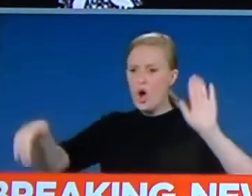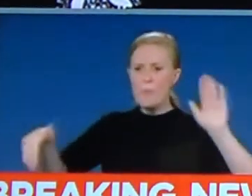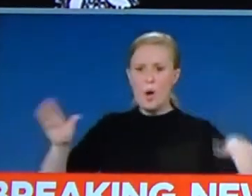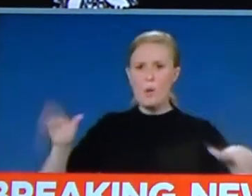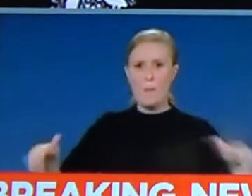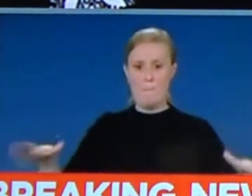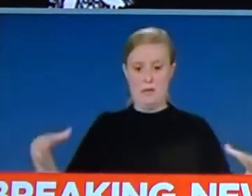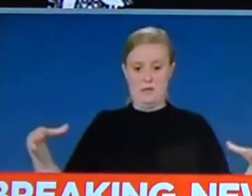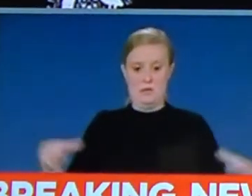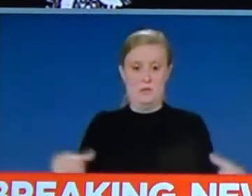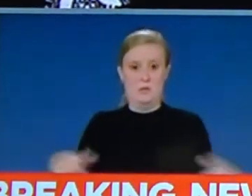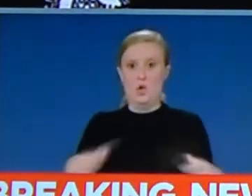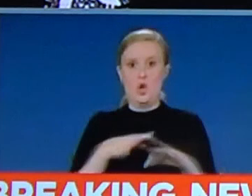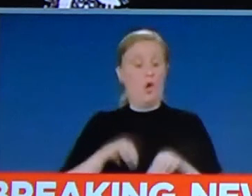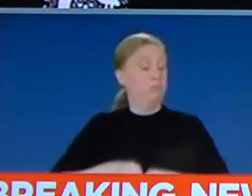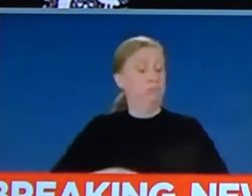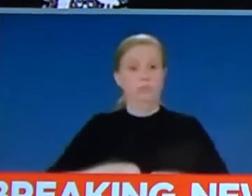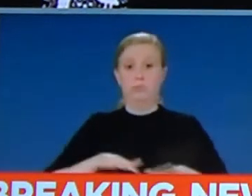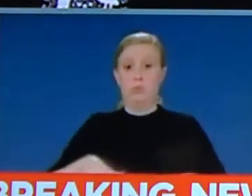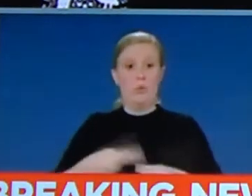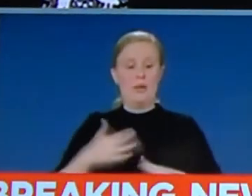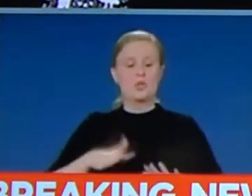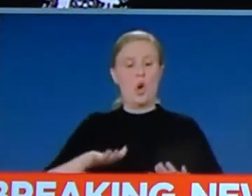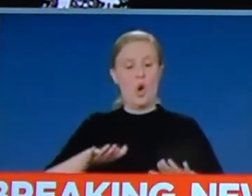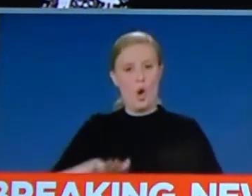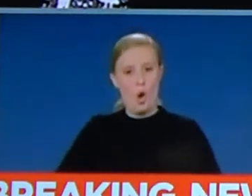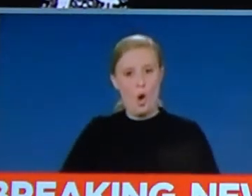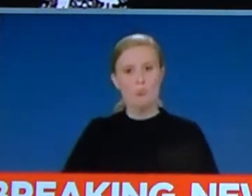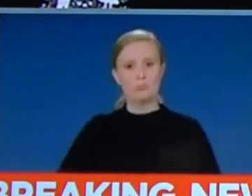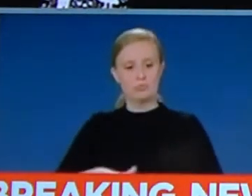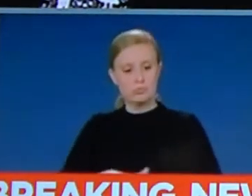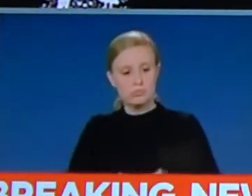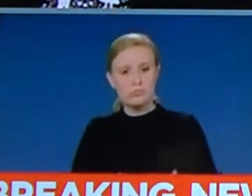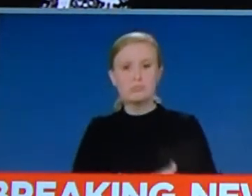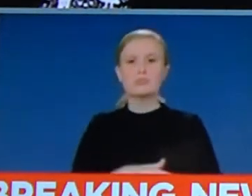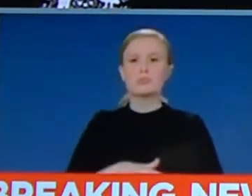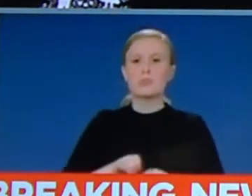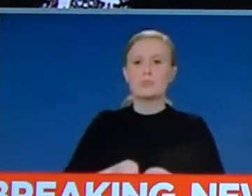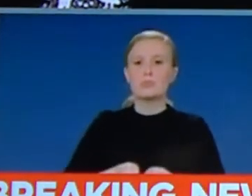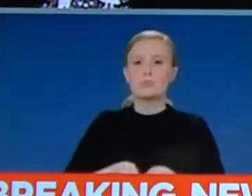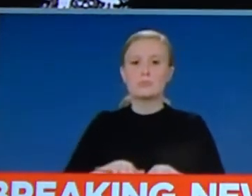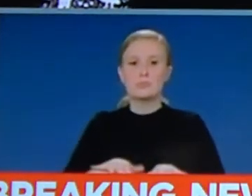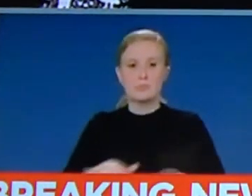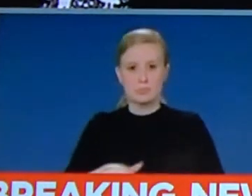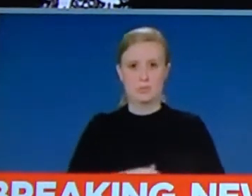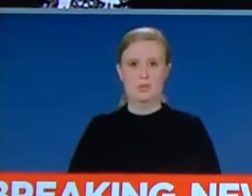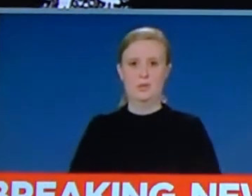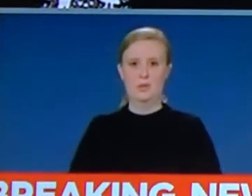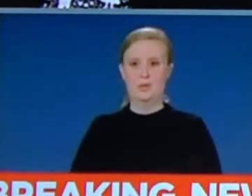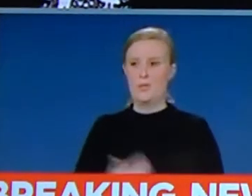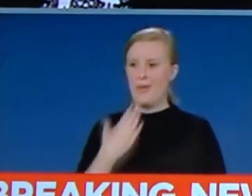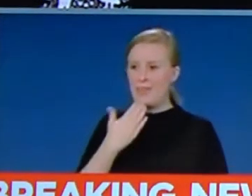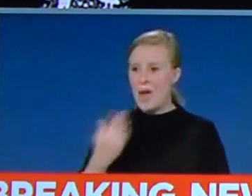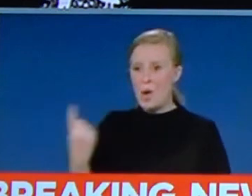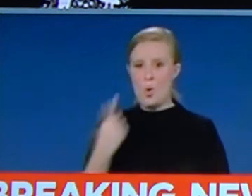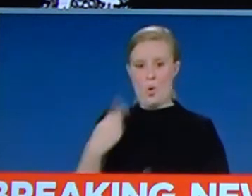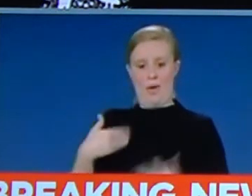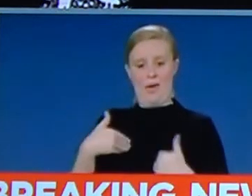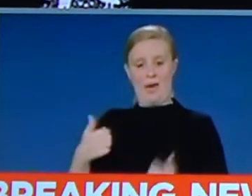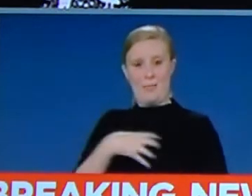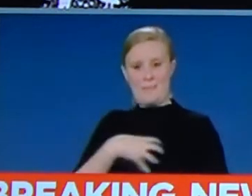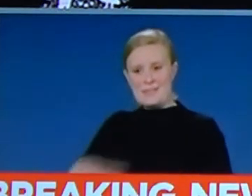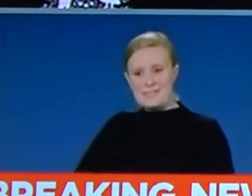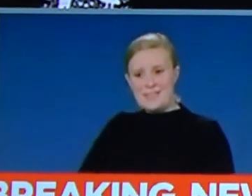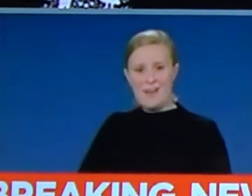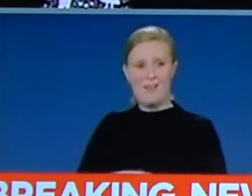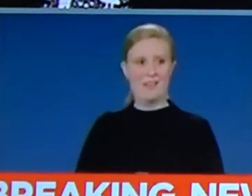figures are the result of some incredible work that has been done by the health ministers, the securing of the testing materials